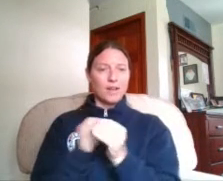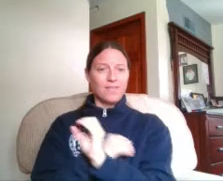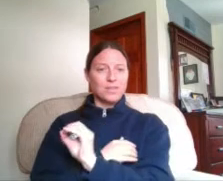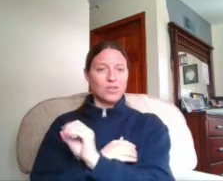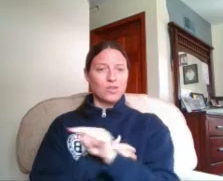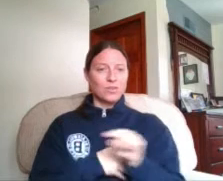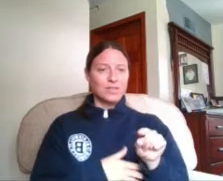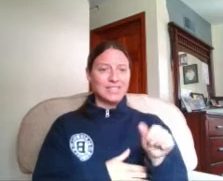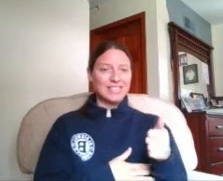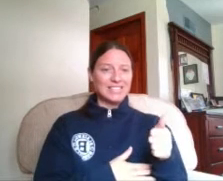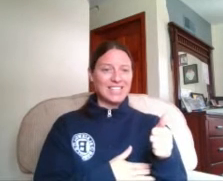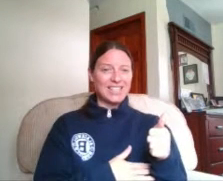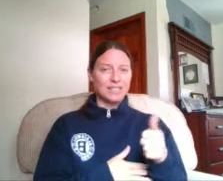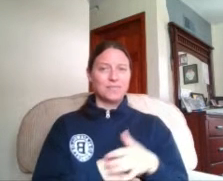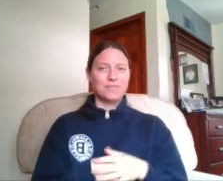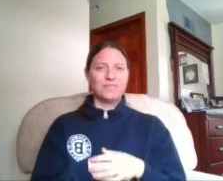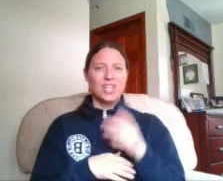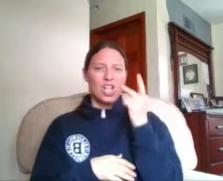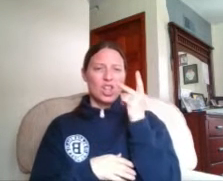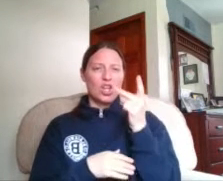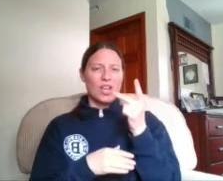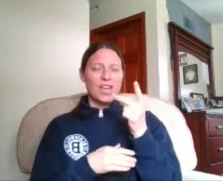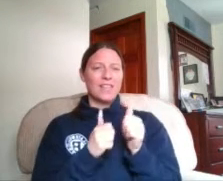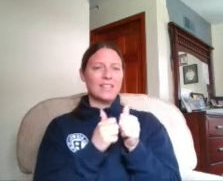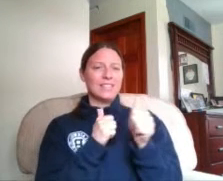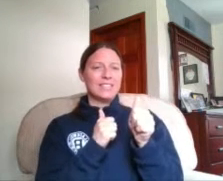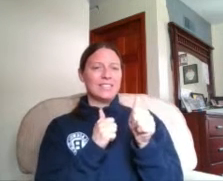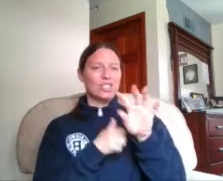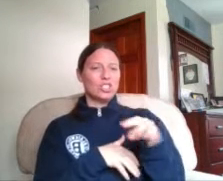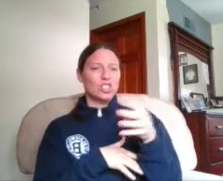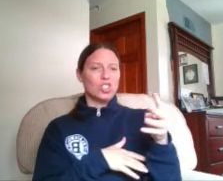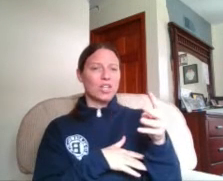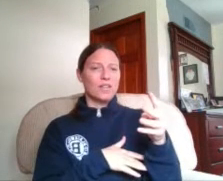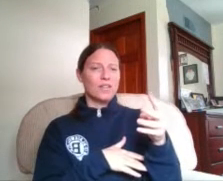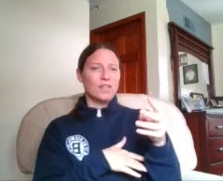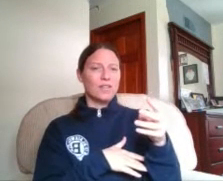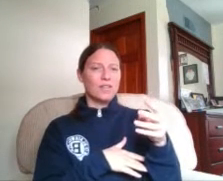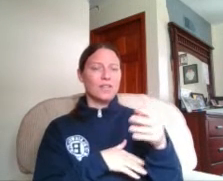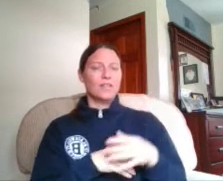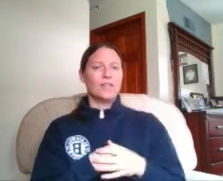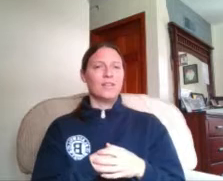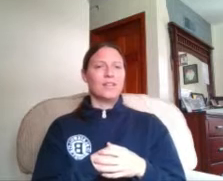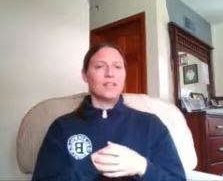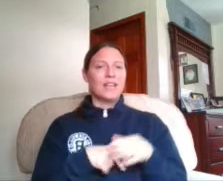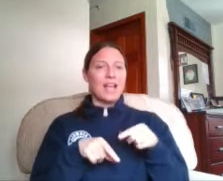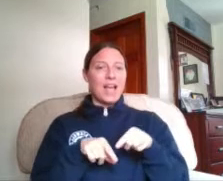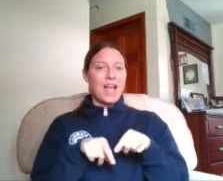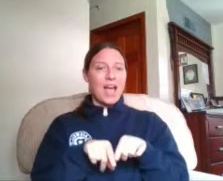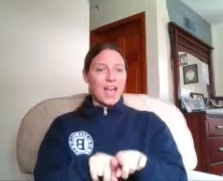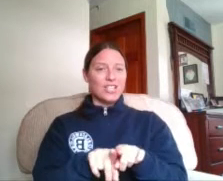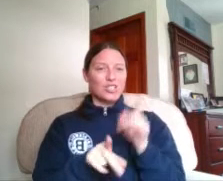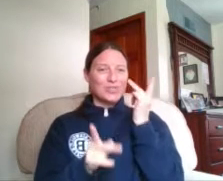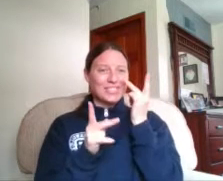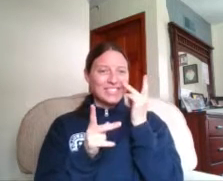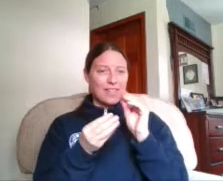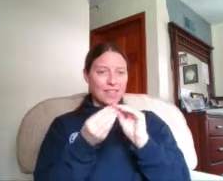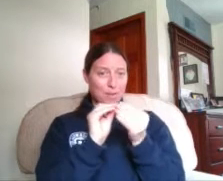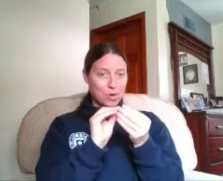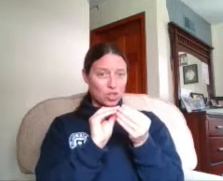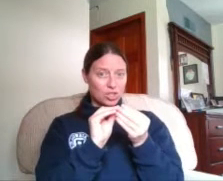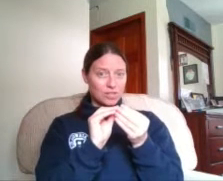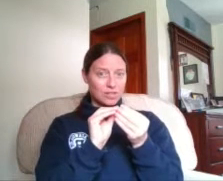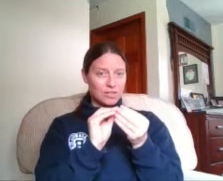and then we are going to look at the distance chart. And as we see each number from